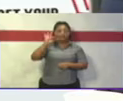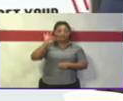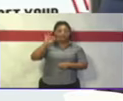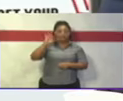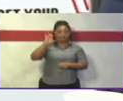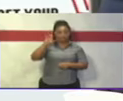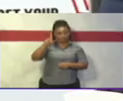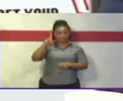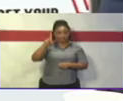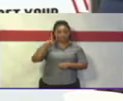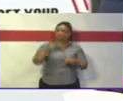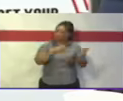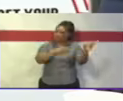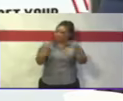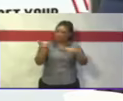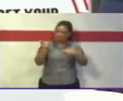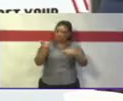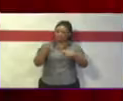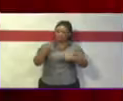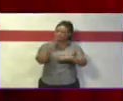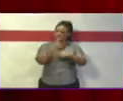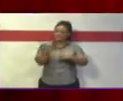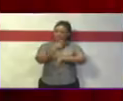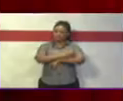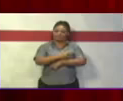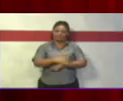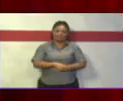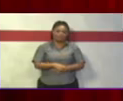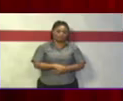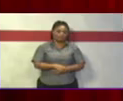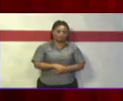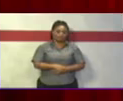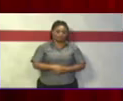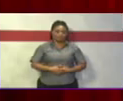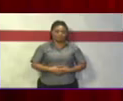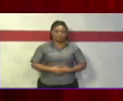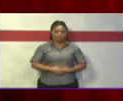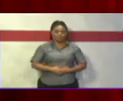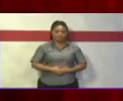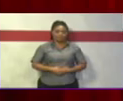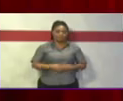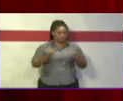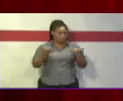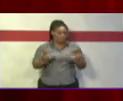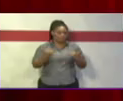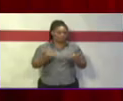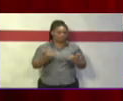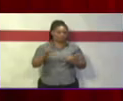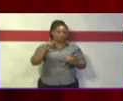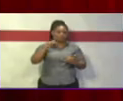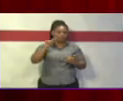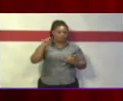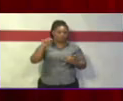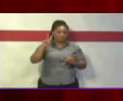day. Thank you very much. See you. We now go to TV6 to